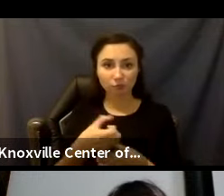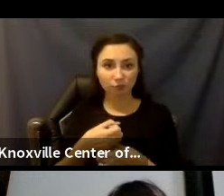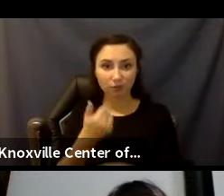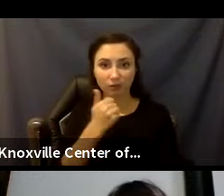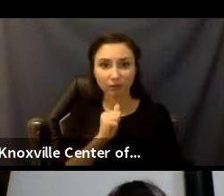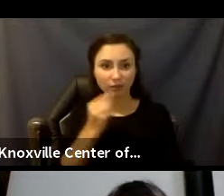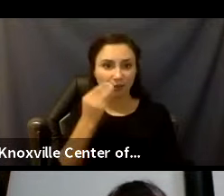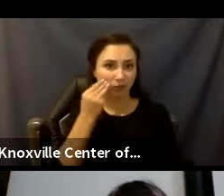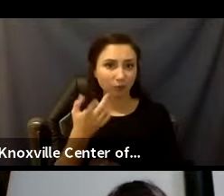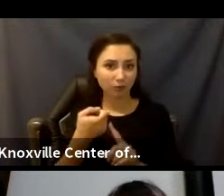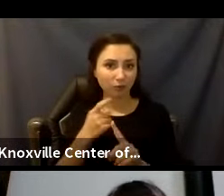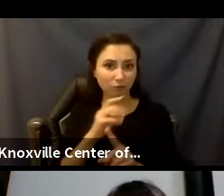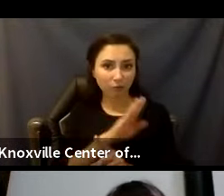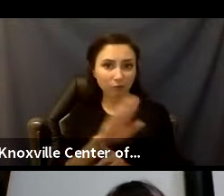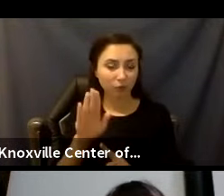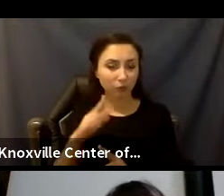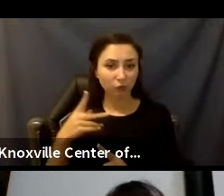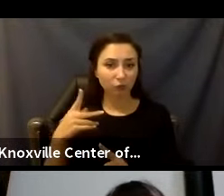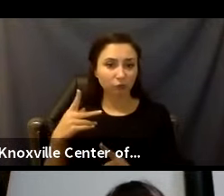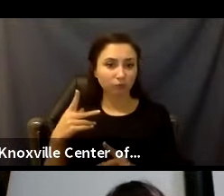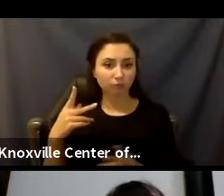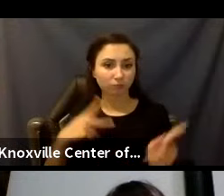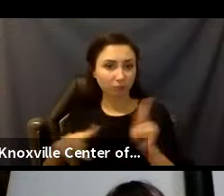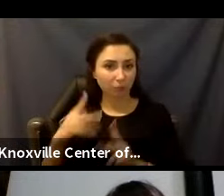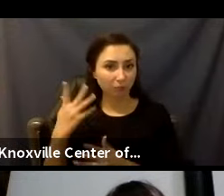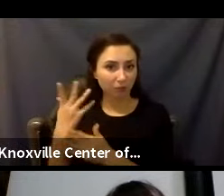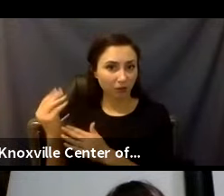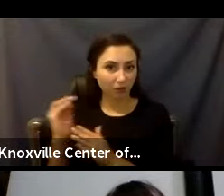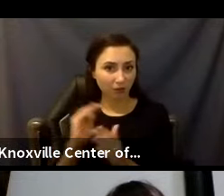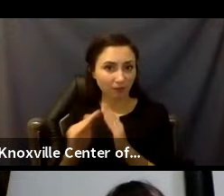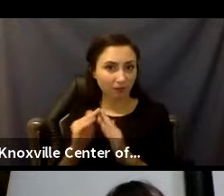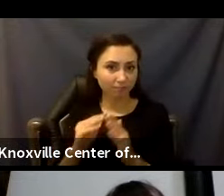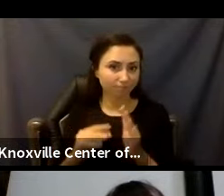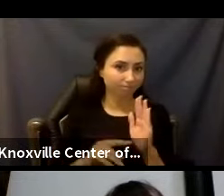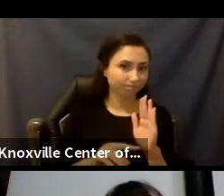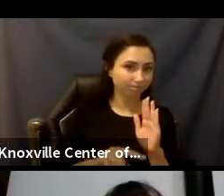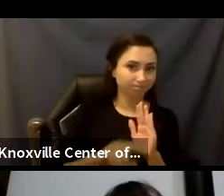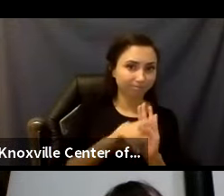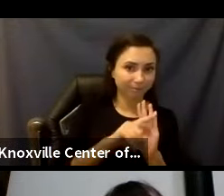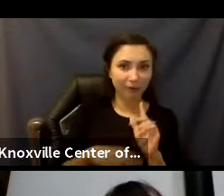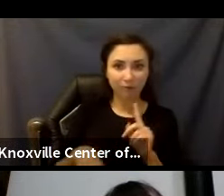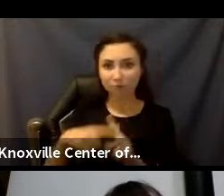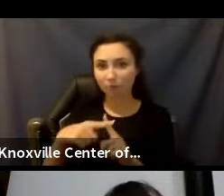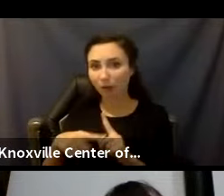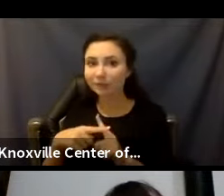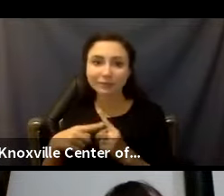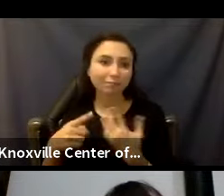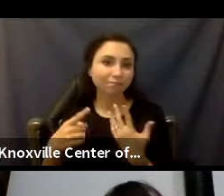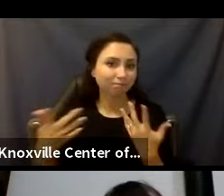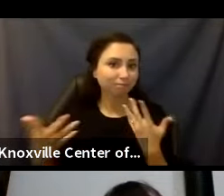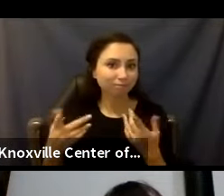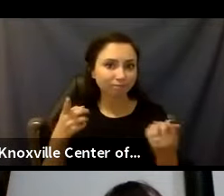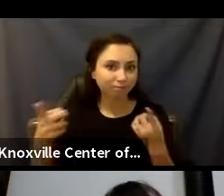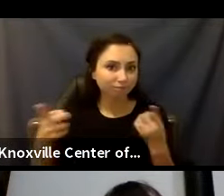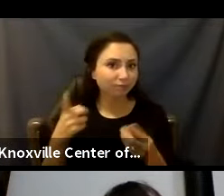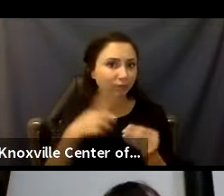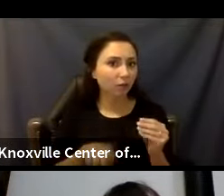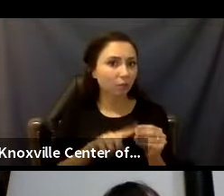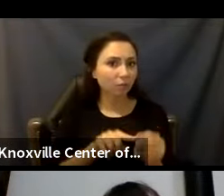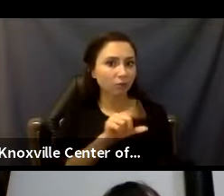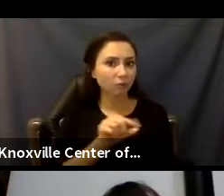information from their posts in the county, negative, positive, or otherwise, on 2020-8.